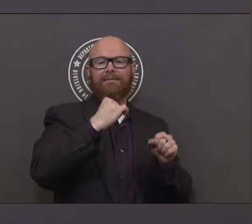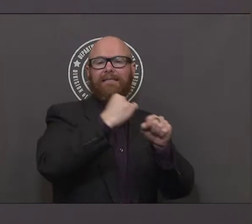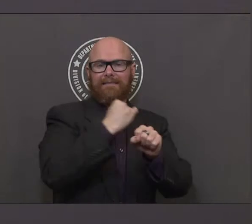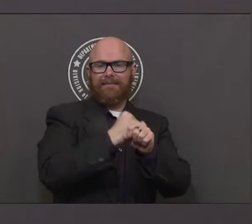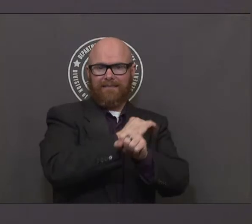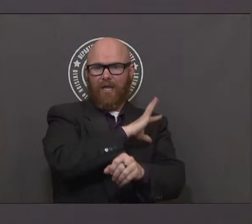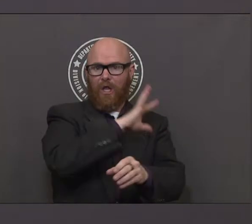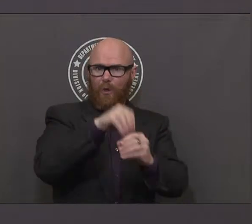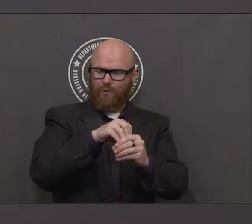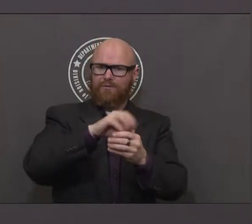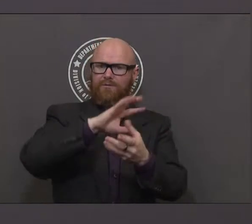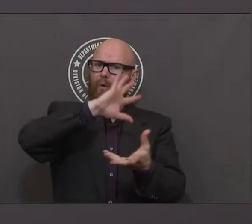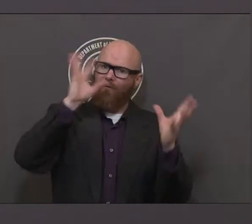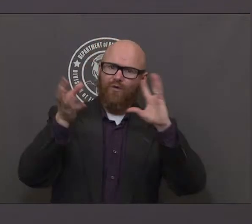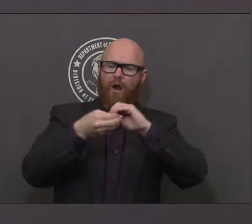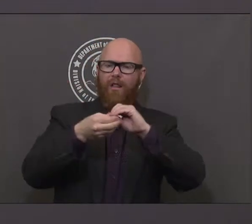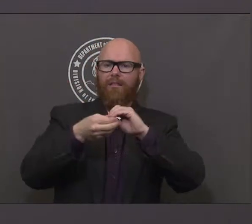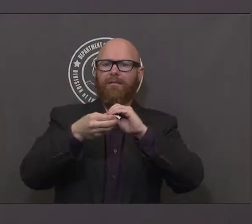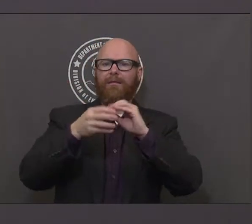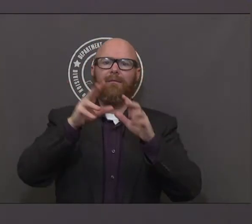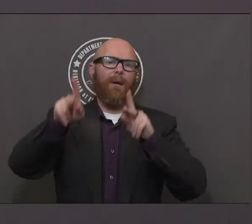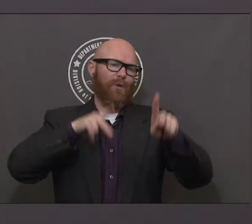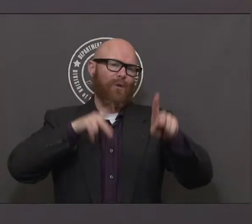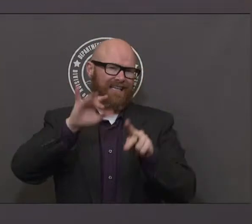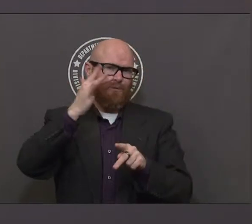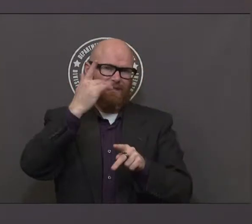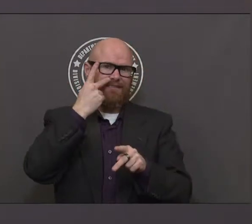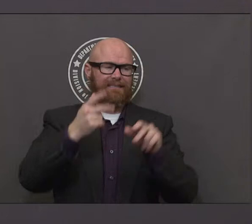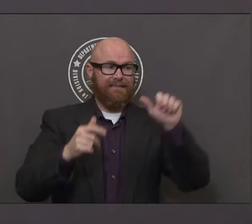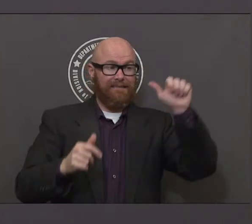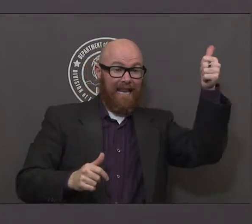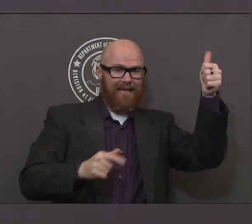includes overall population and therefore the disparity.